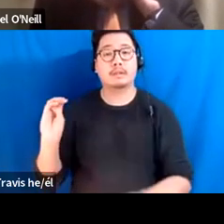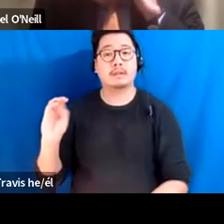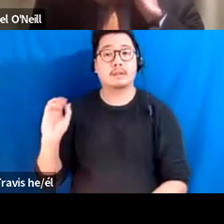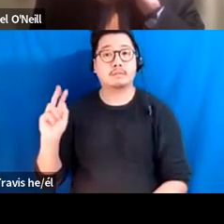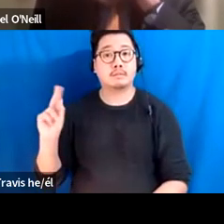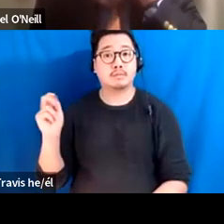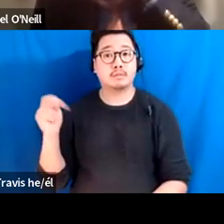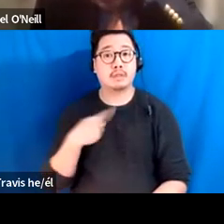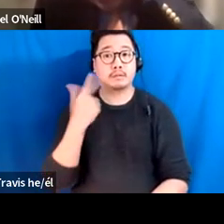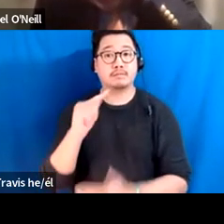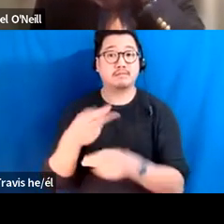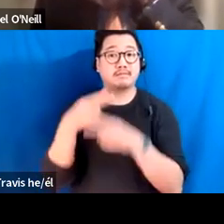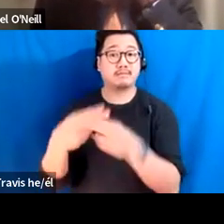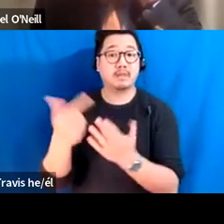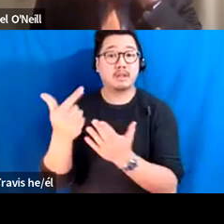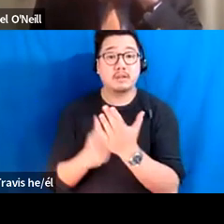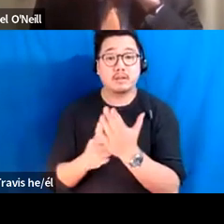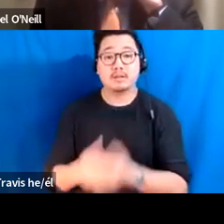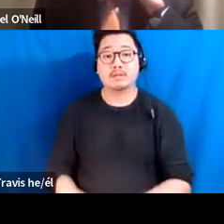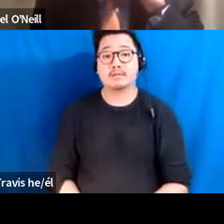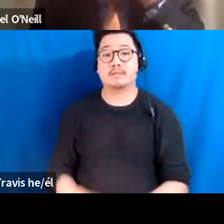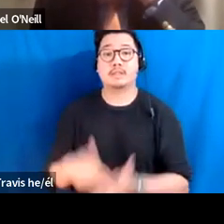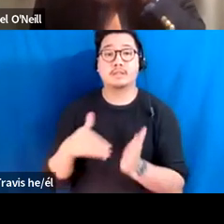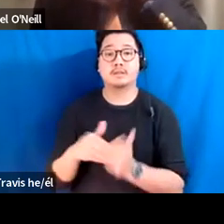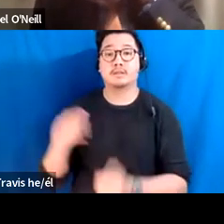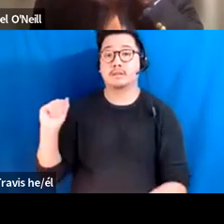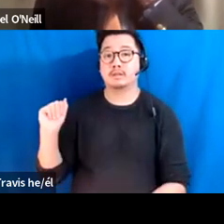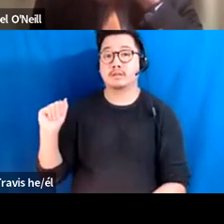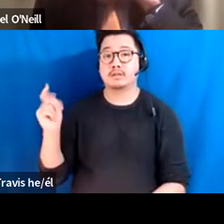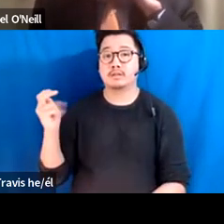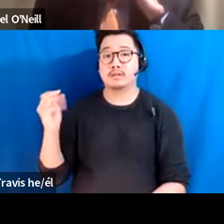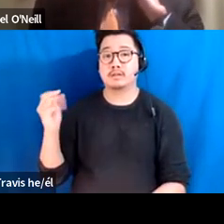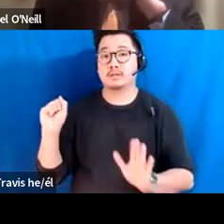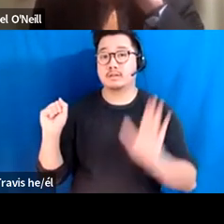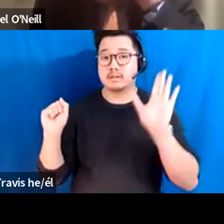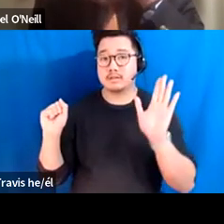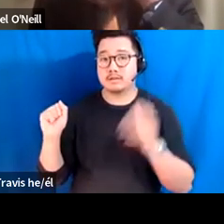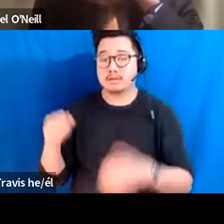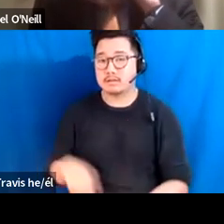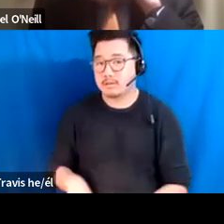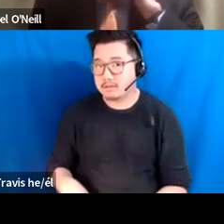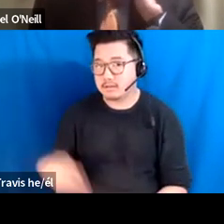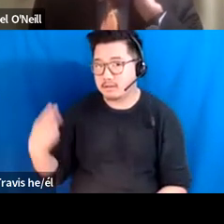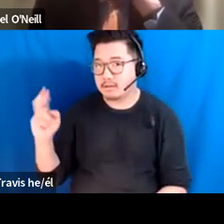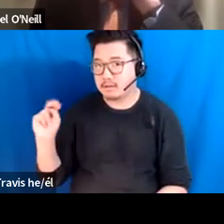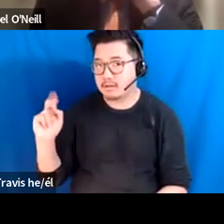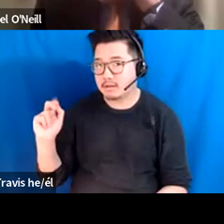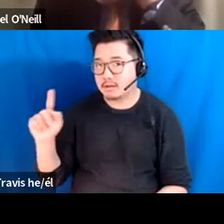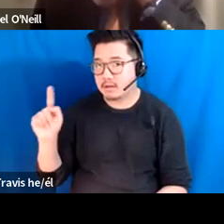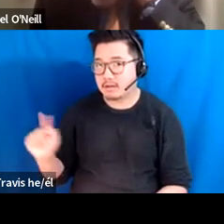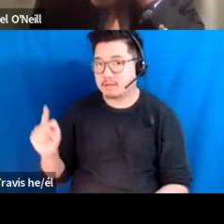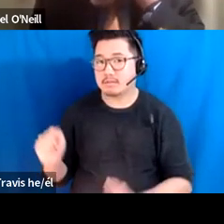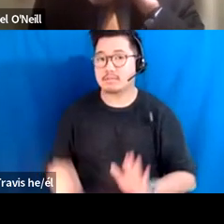role dr alkins yes mr carter hernandez yes ms